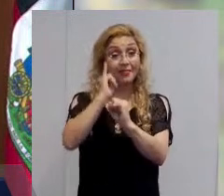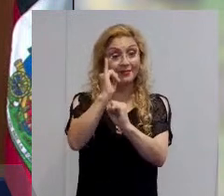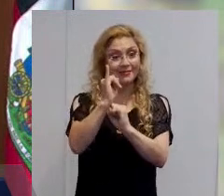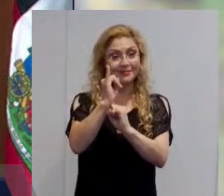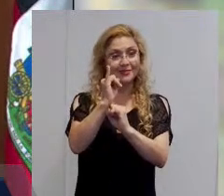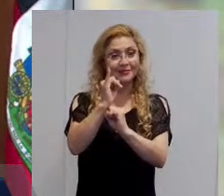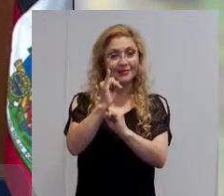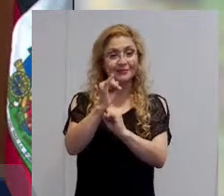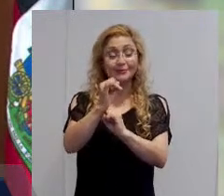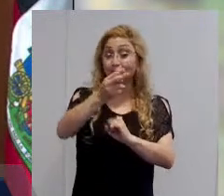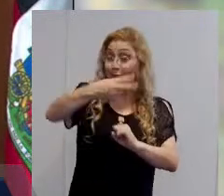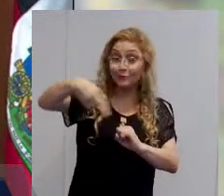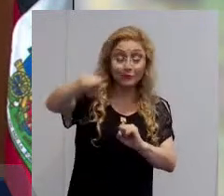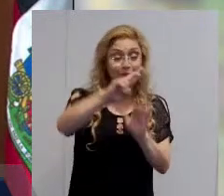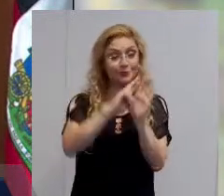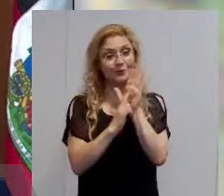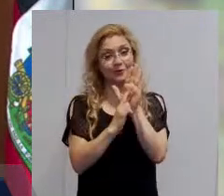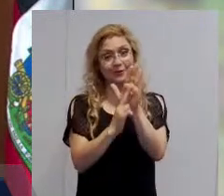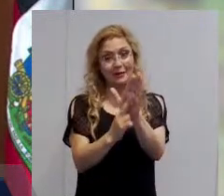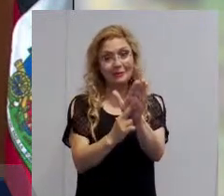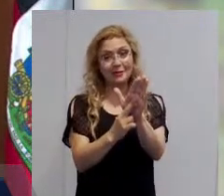international organizations,